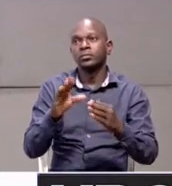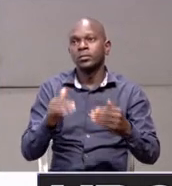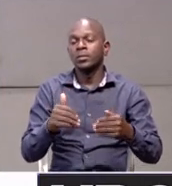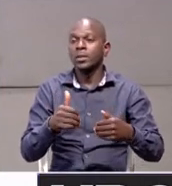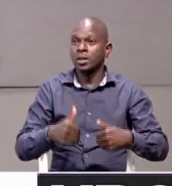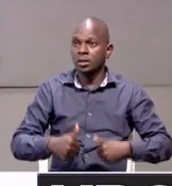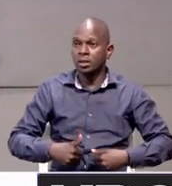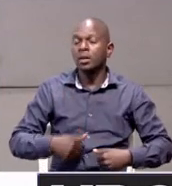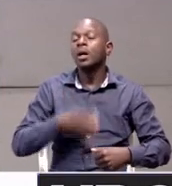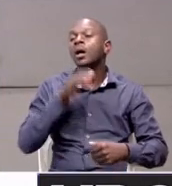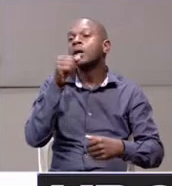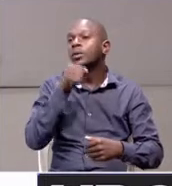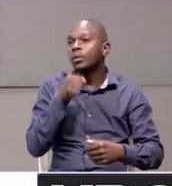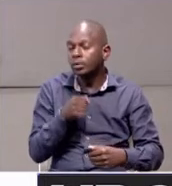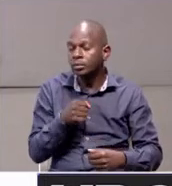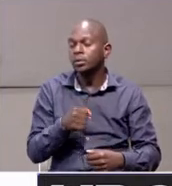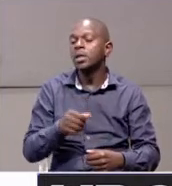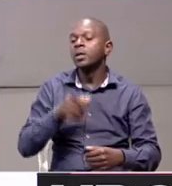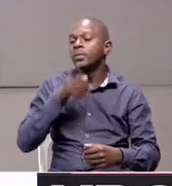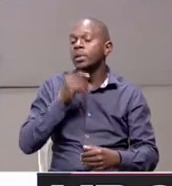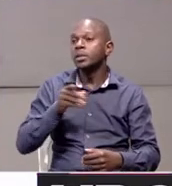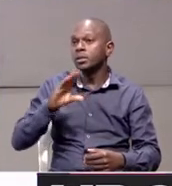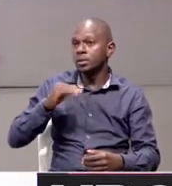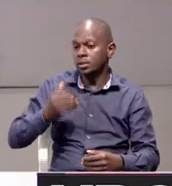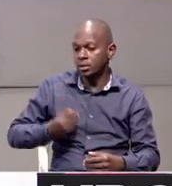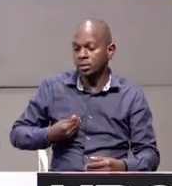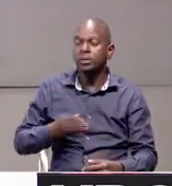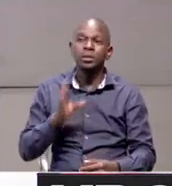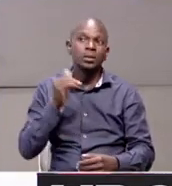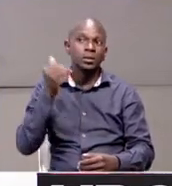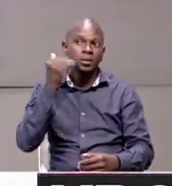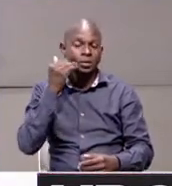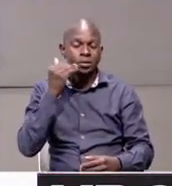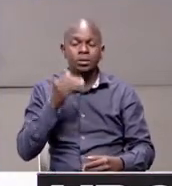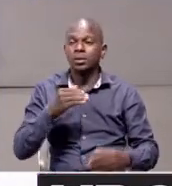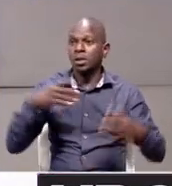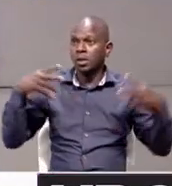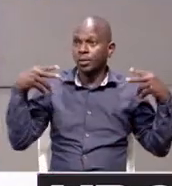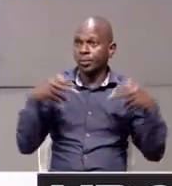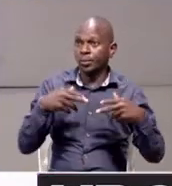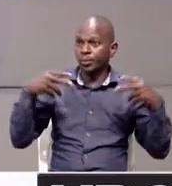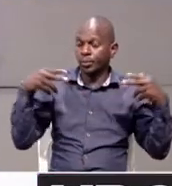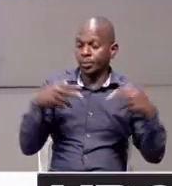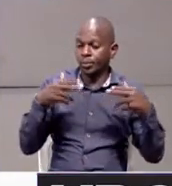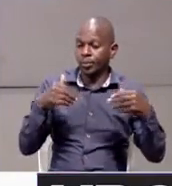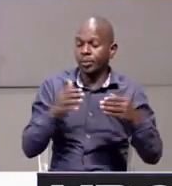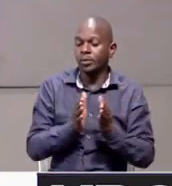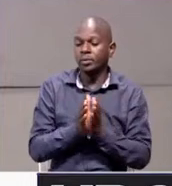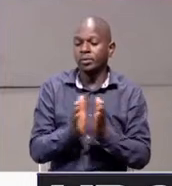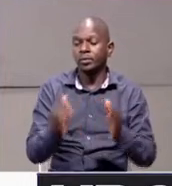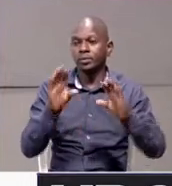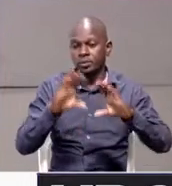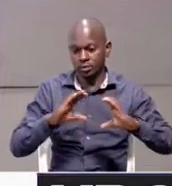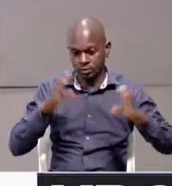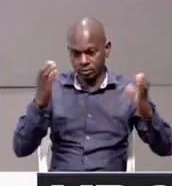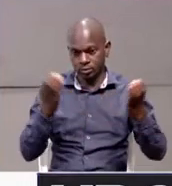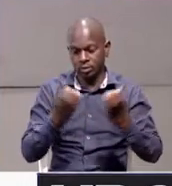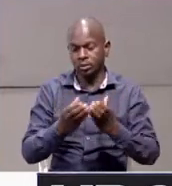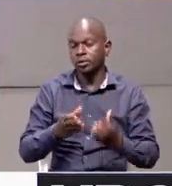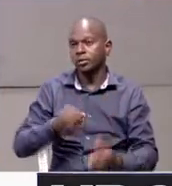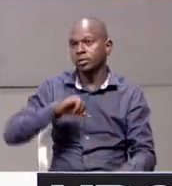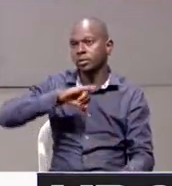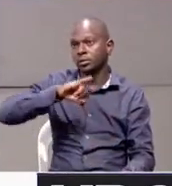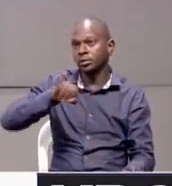young and old, men and women. The Chabazinga Iftar dinner brought together a diverse Muslim community in